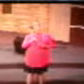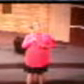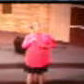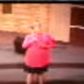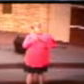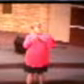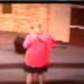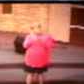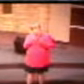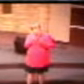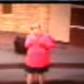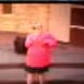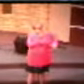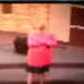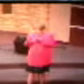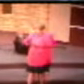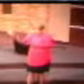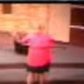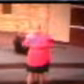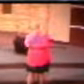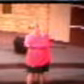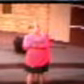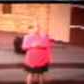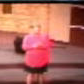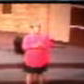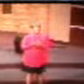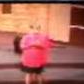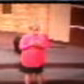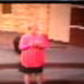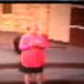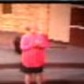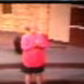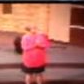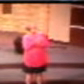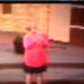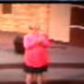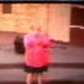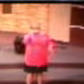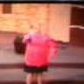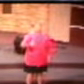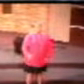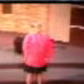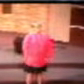him something. We said, hey, that's a great idea.